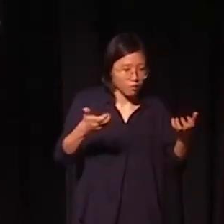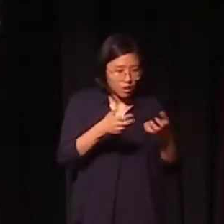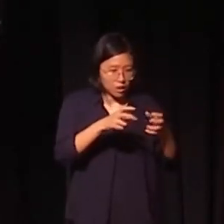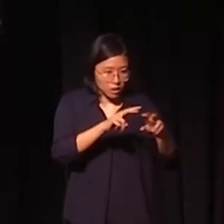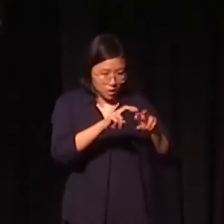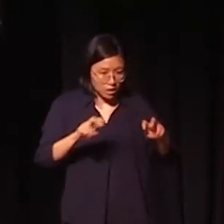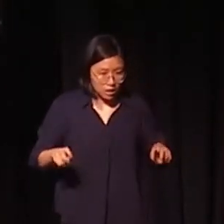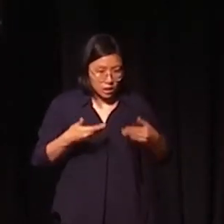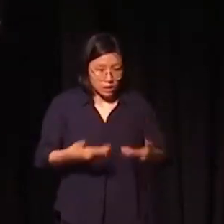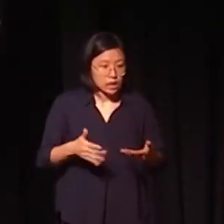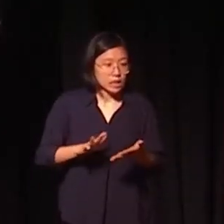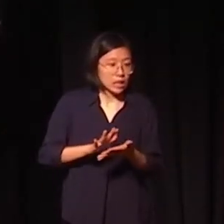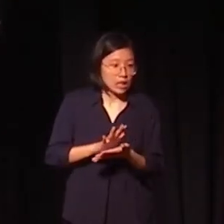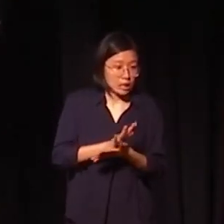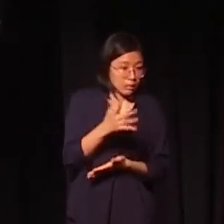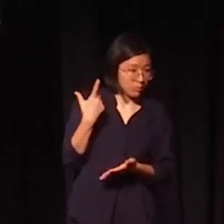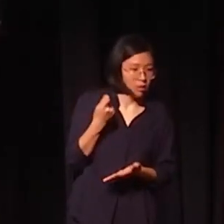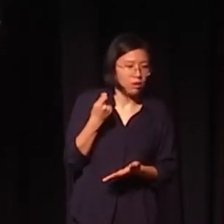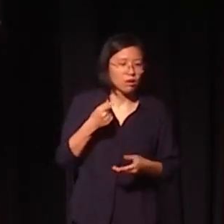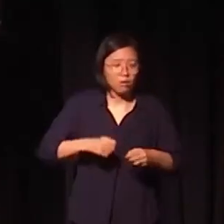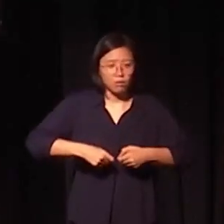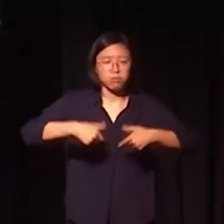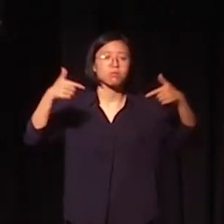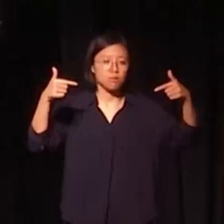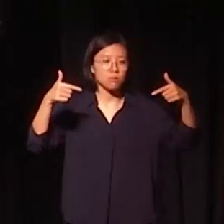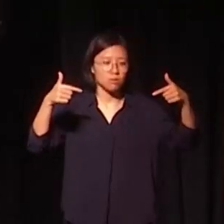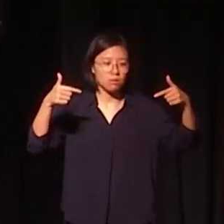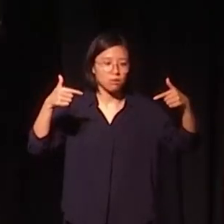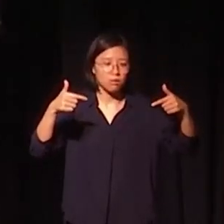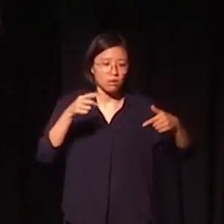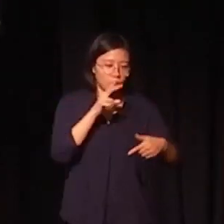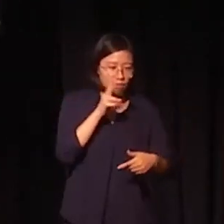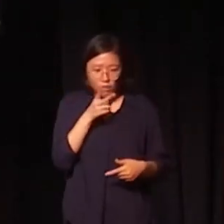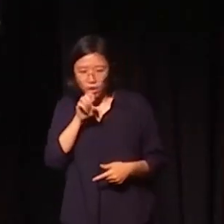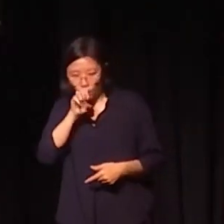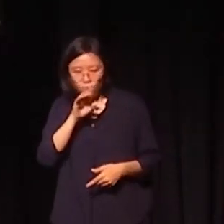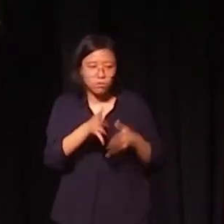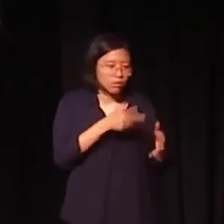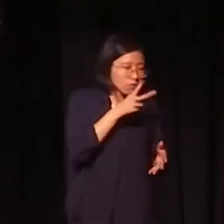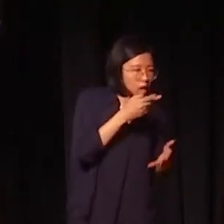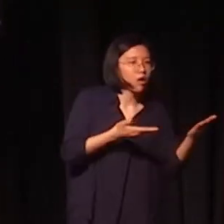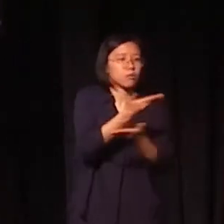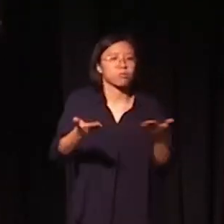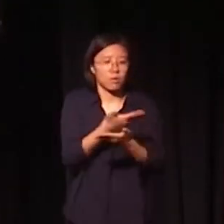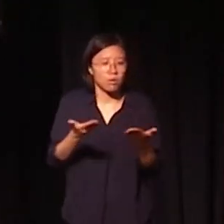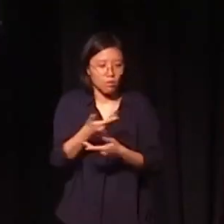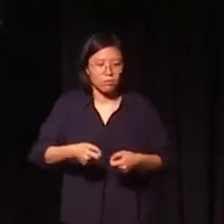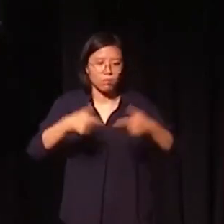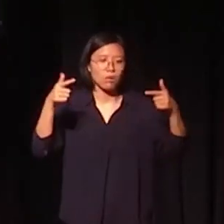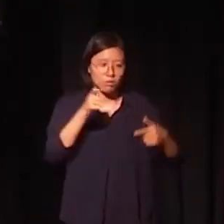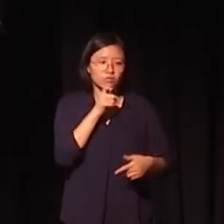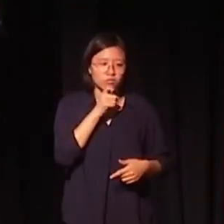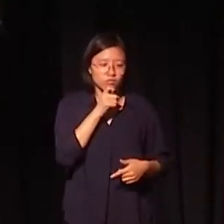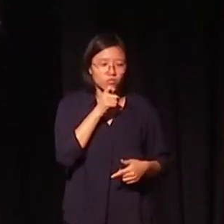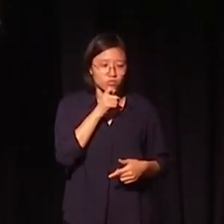huge difference. We've seen a lot more interactions between researchers and practitioners, professional associations across